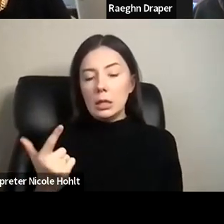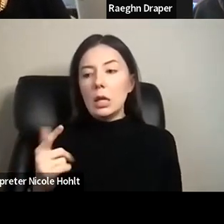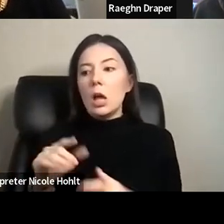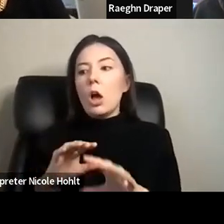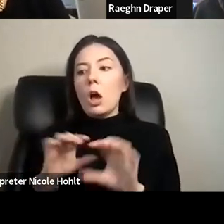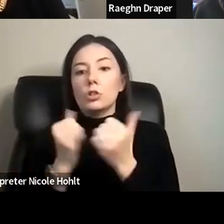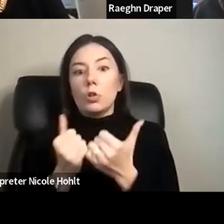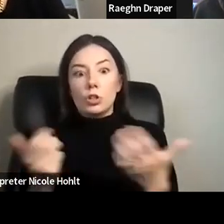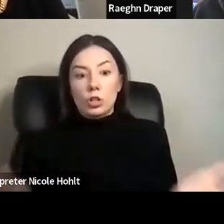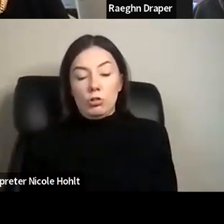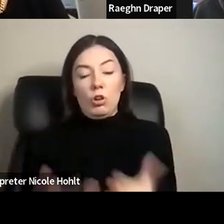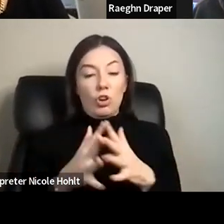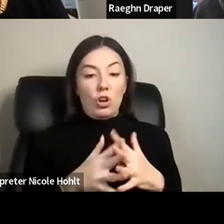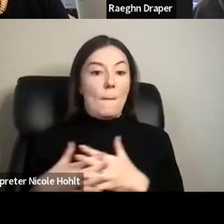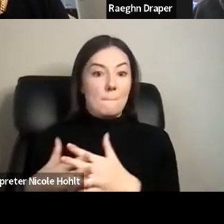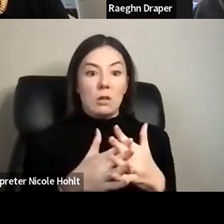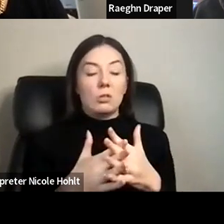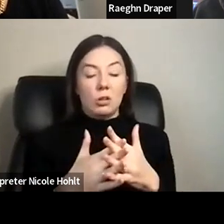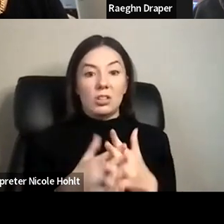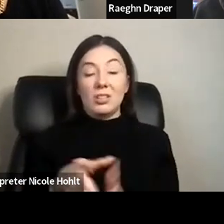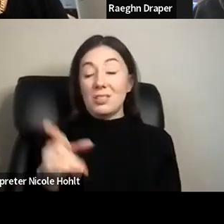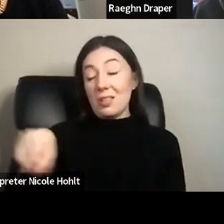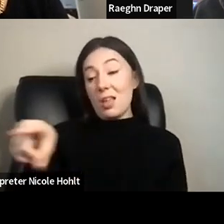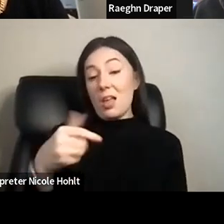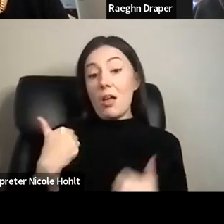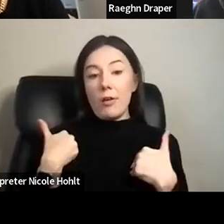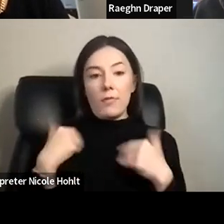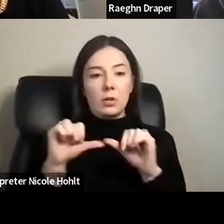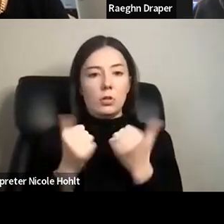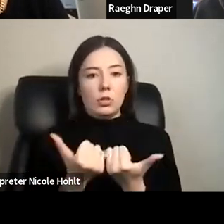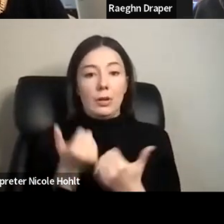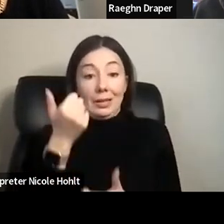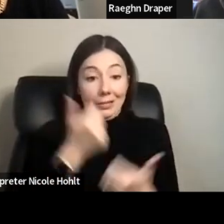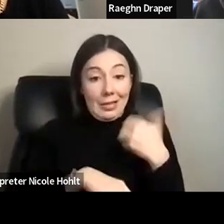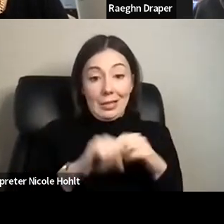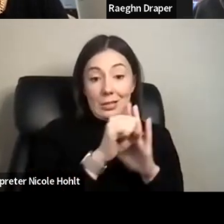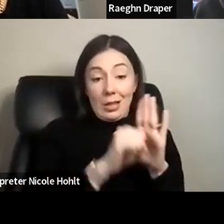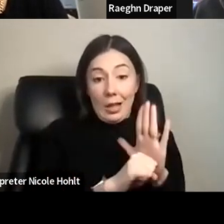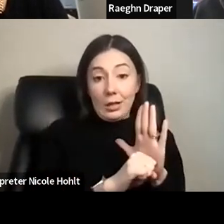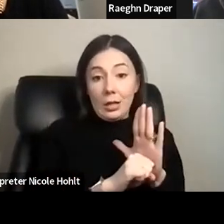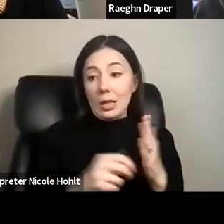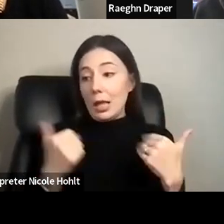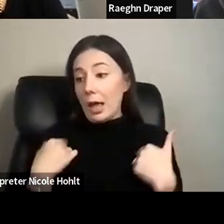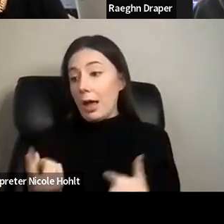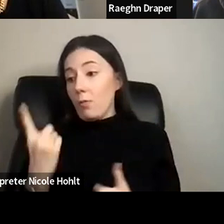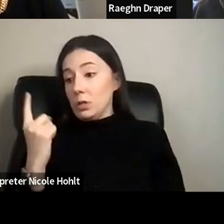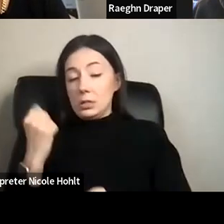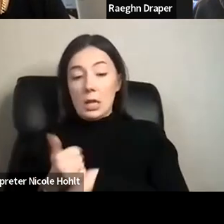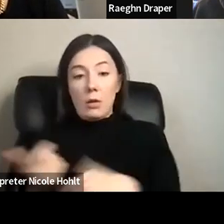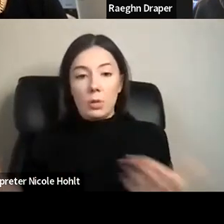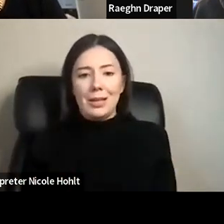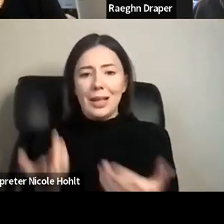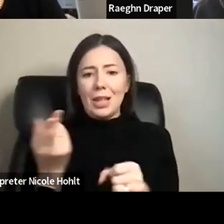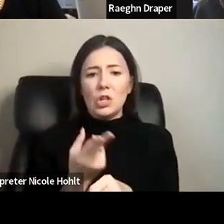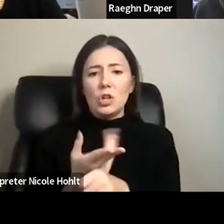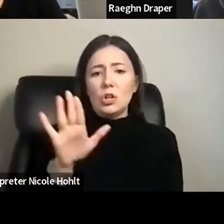association in America. And so they have associations in each state, and they have one here, and they use